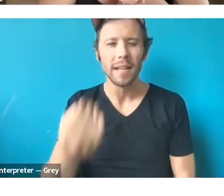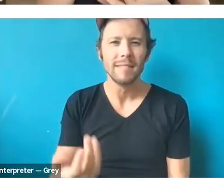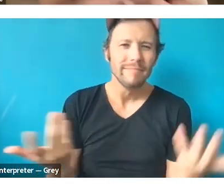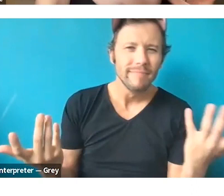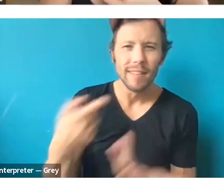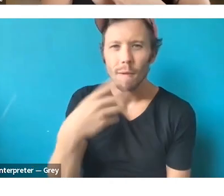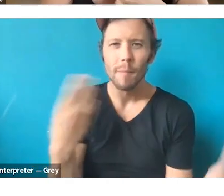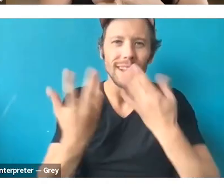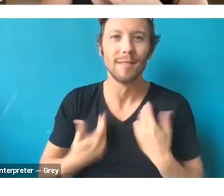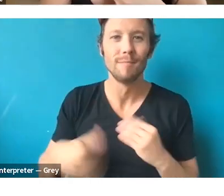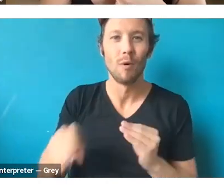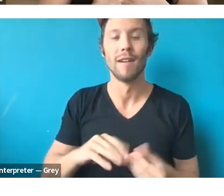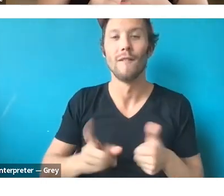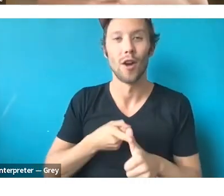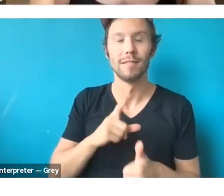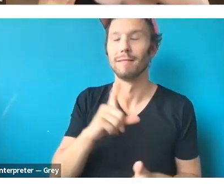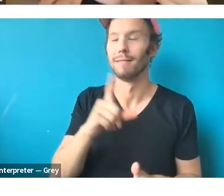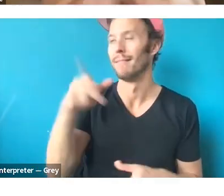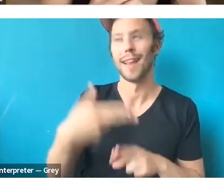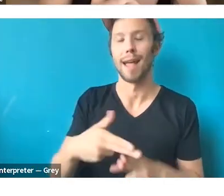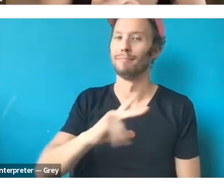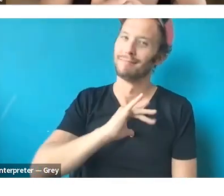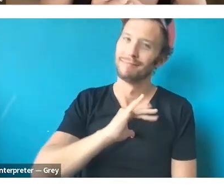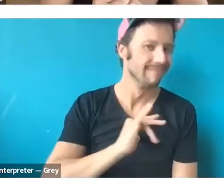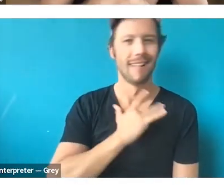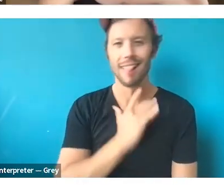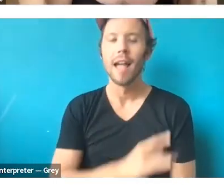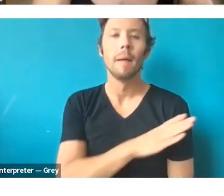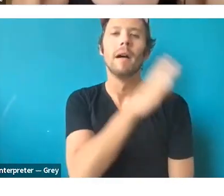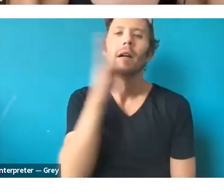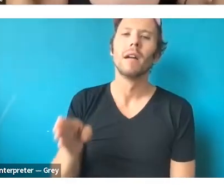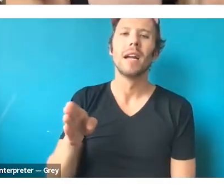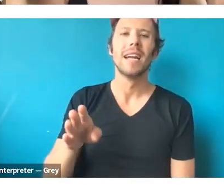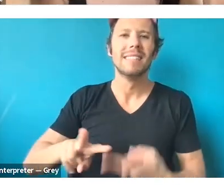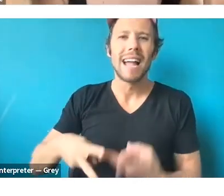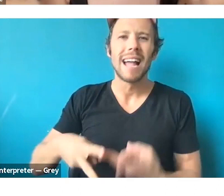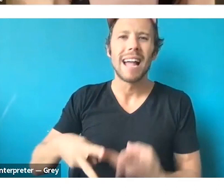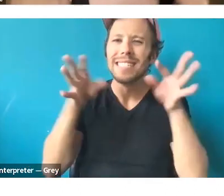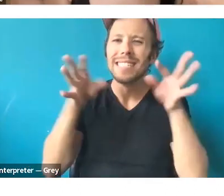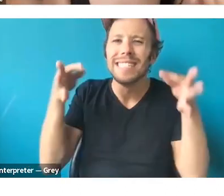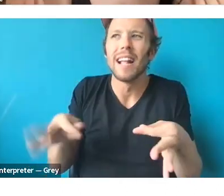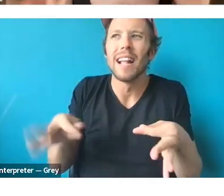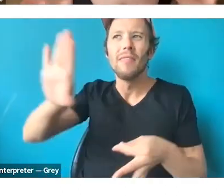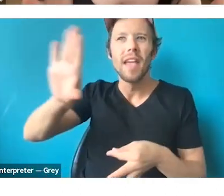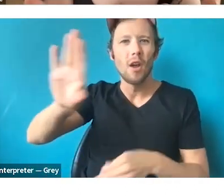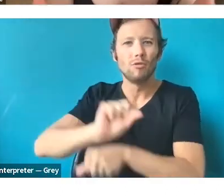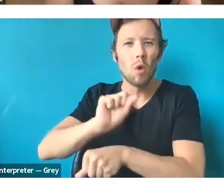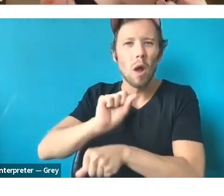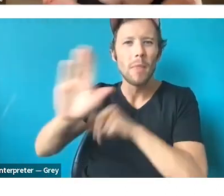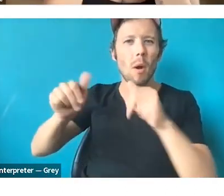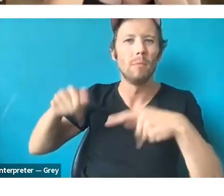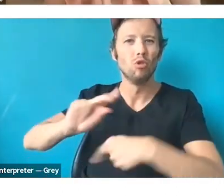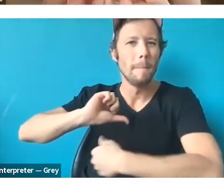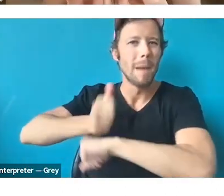all, what a cool name. And second of all, like definitely the kind of jobs and creative new jobs that could exist